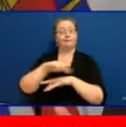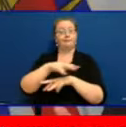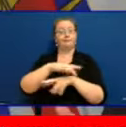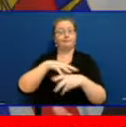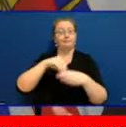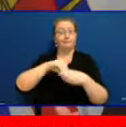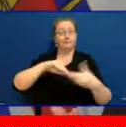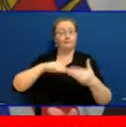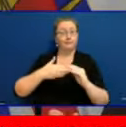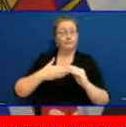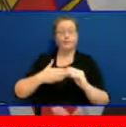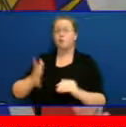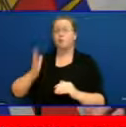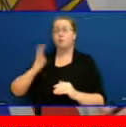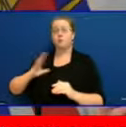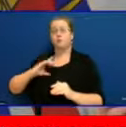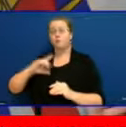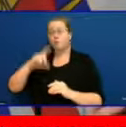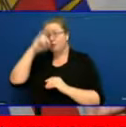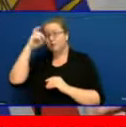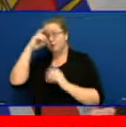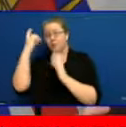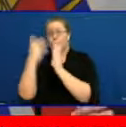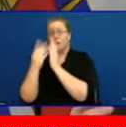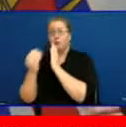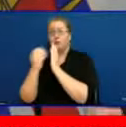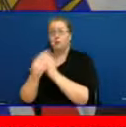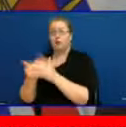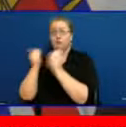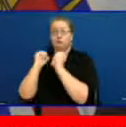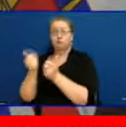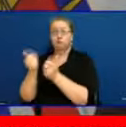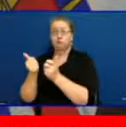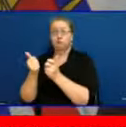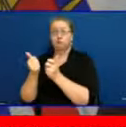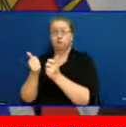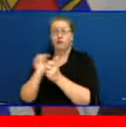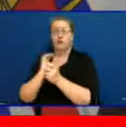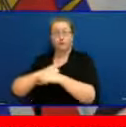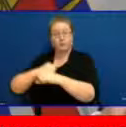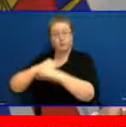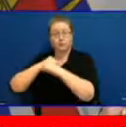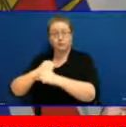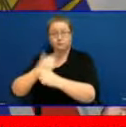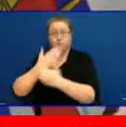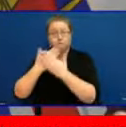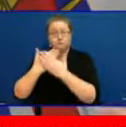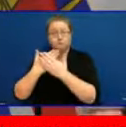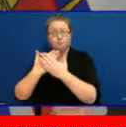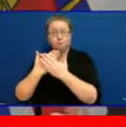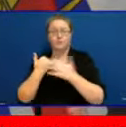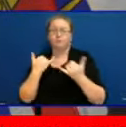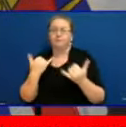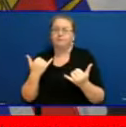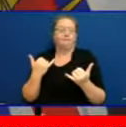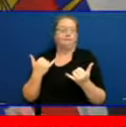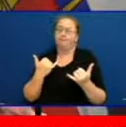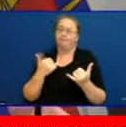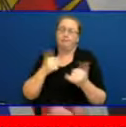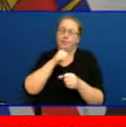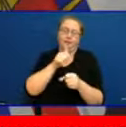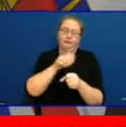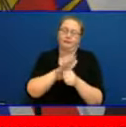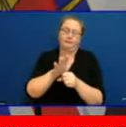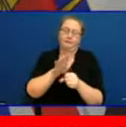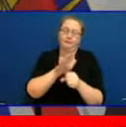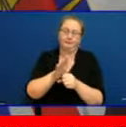there's a number of things that we were doing that are no longer as effective as they need to be as rates go up. And